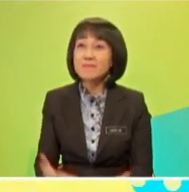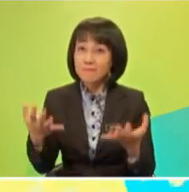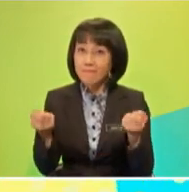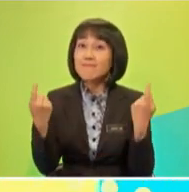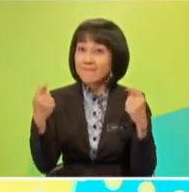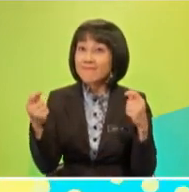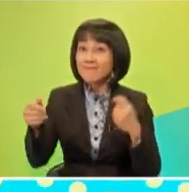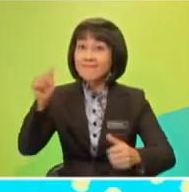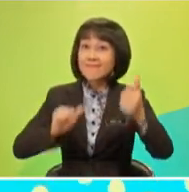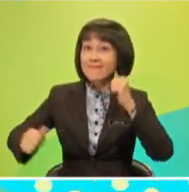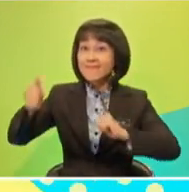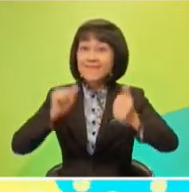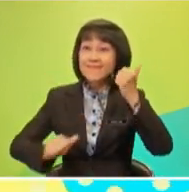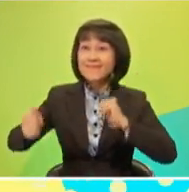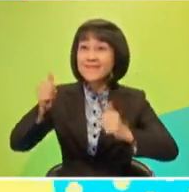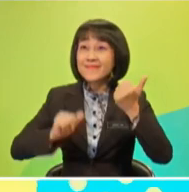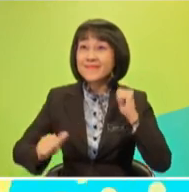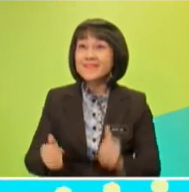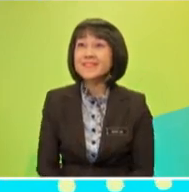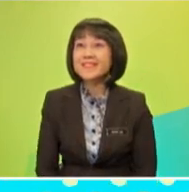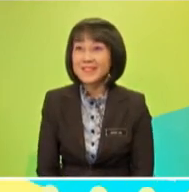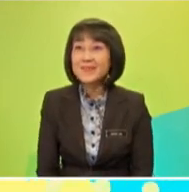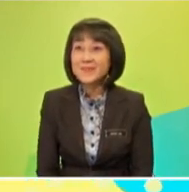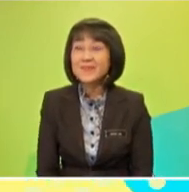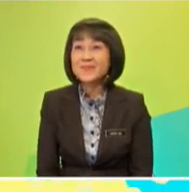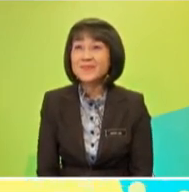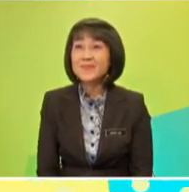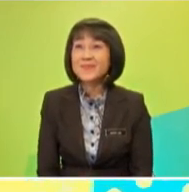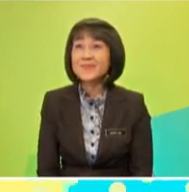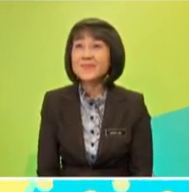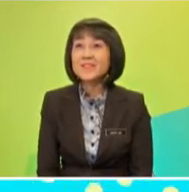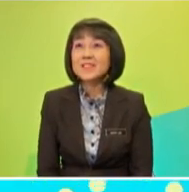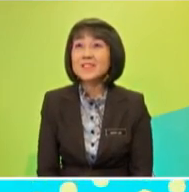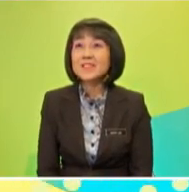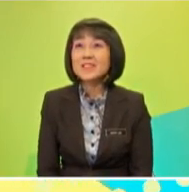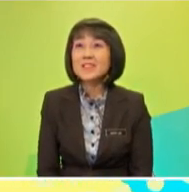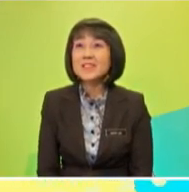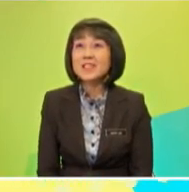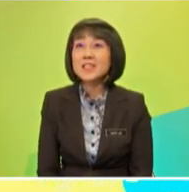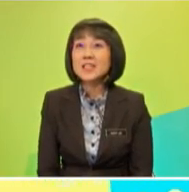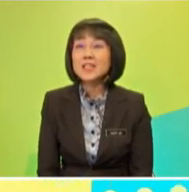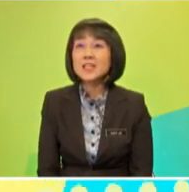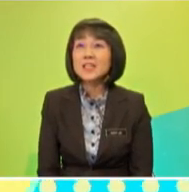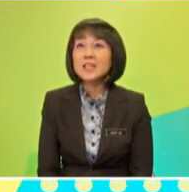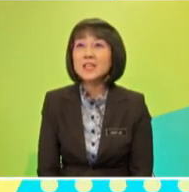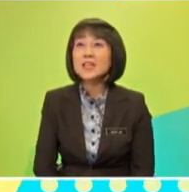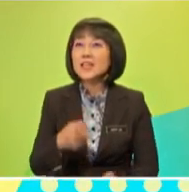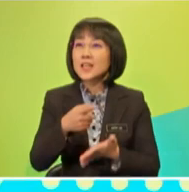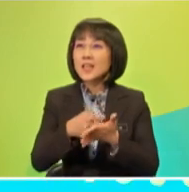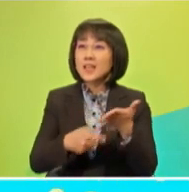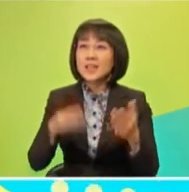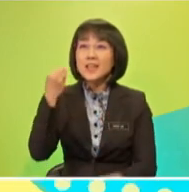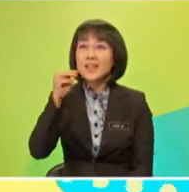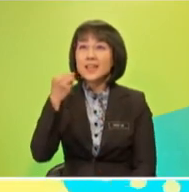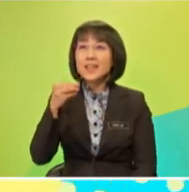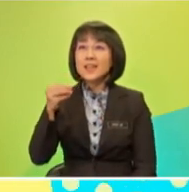try? You have to play as well, Megan. Okay, let's see what is Megan doing there.